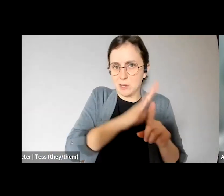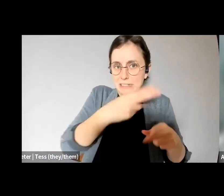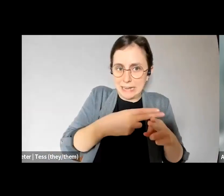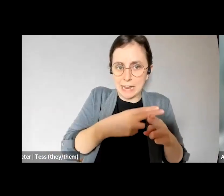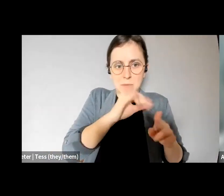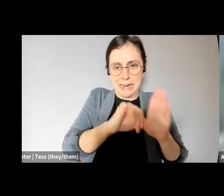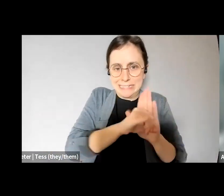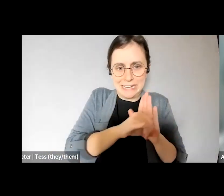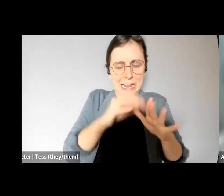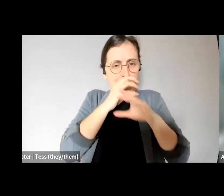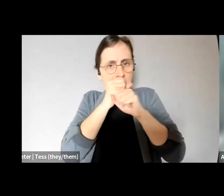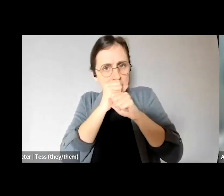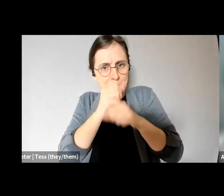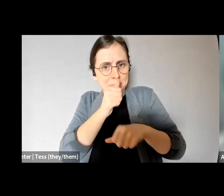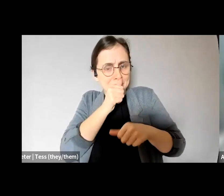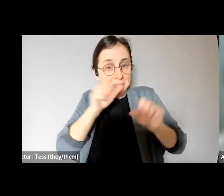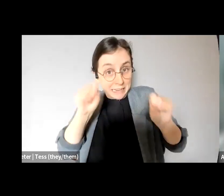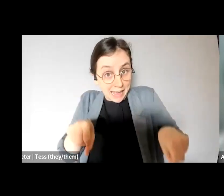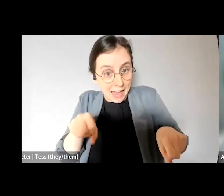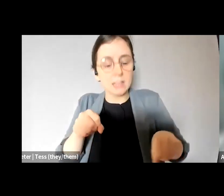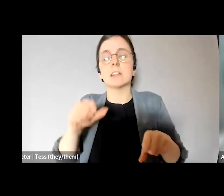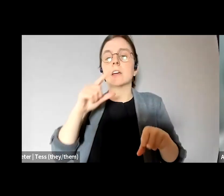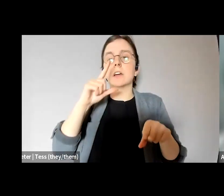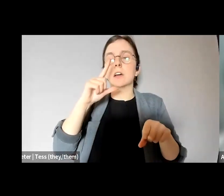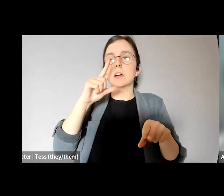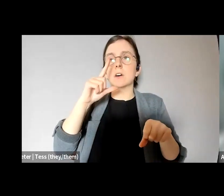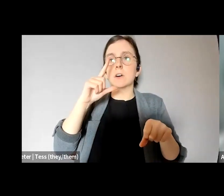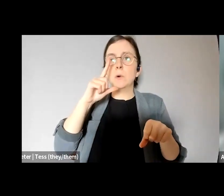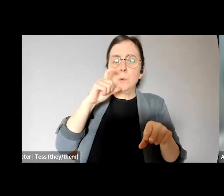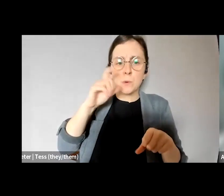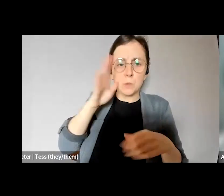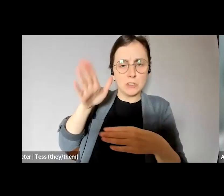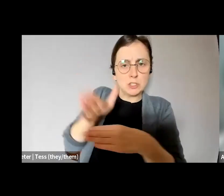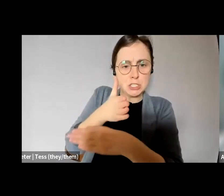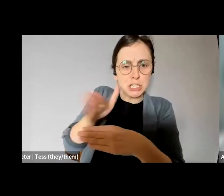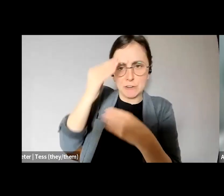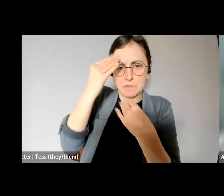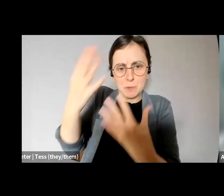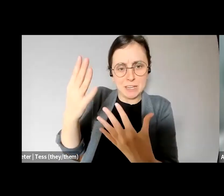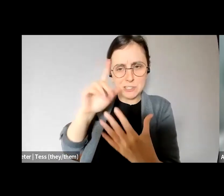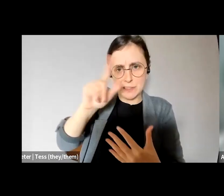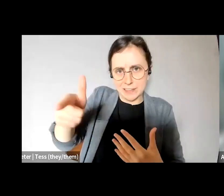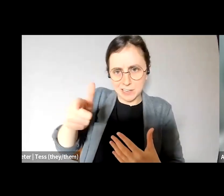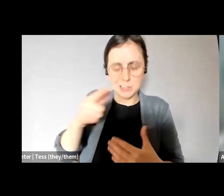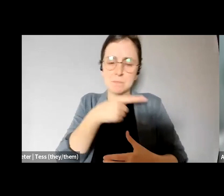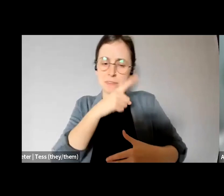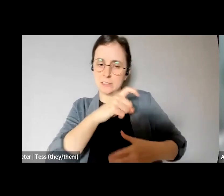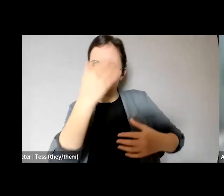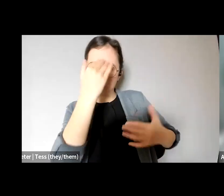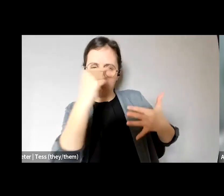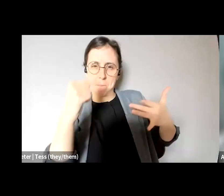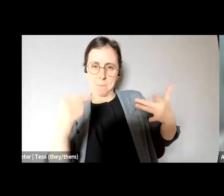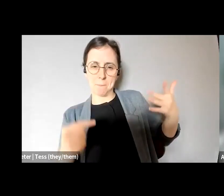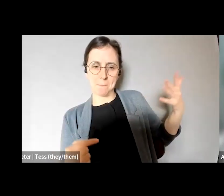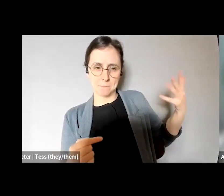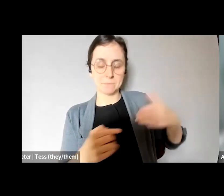or anonymously, and then who is going to share any information that's provided later on. So once we